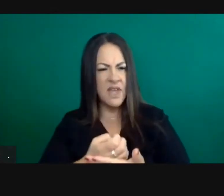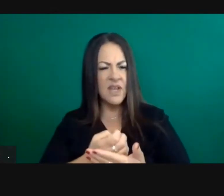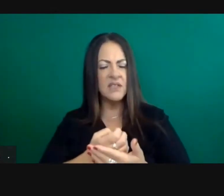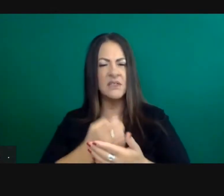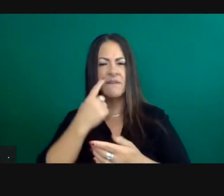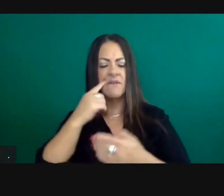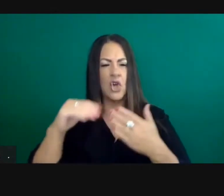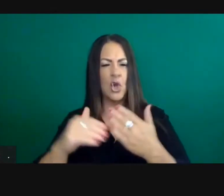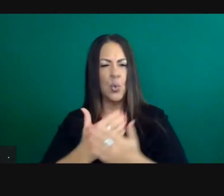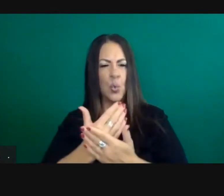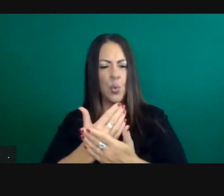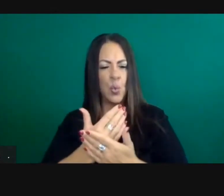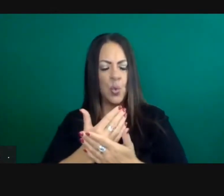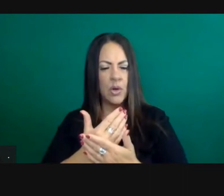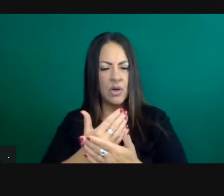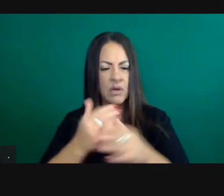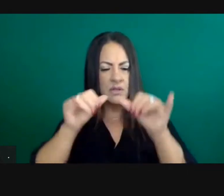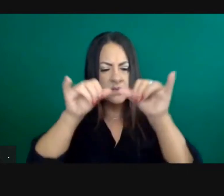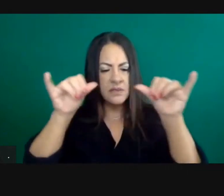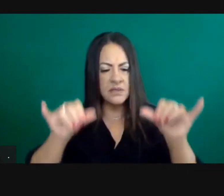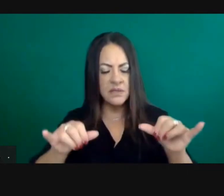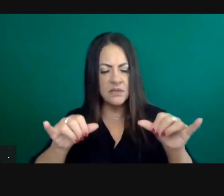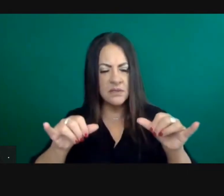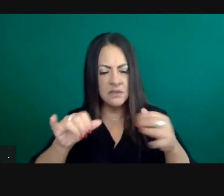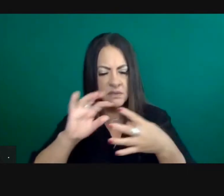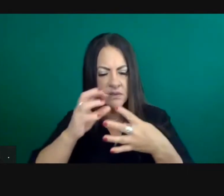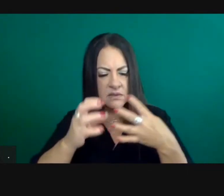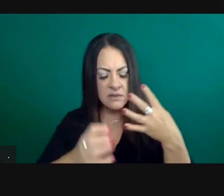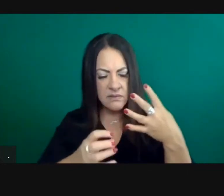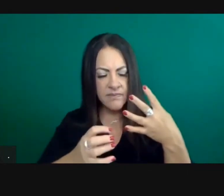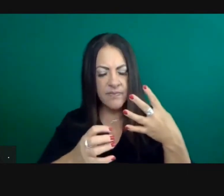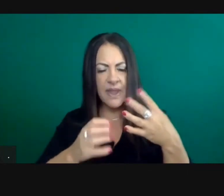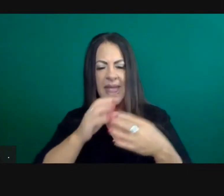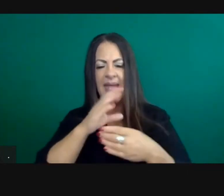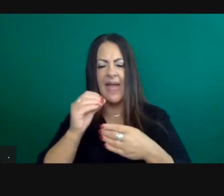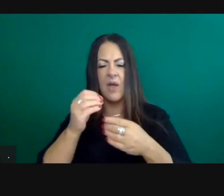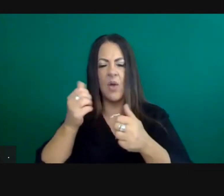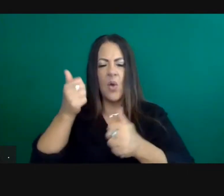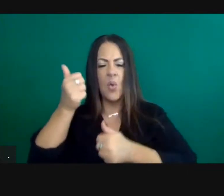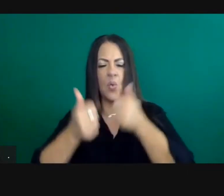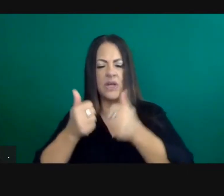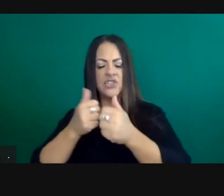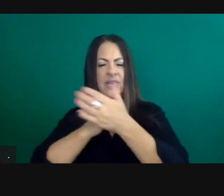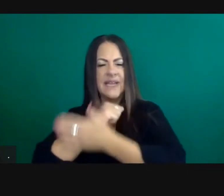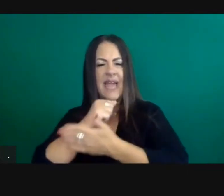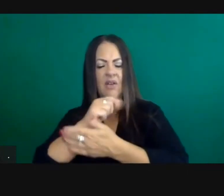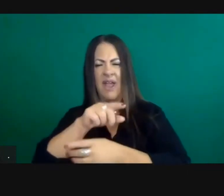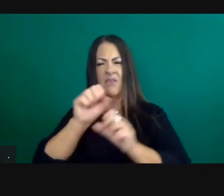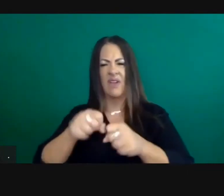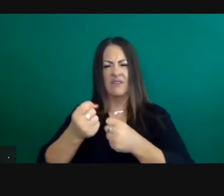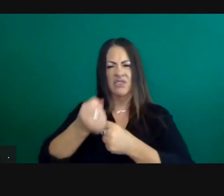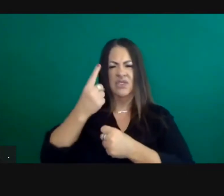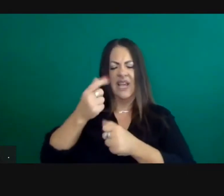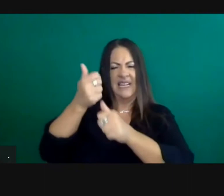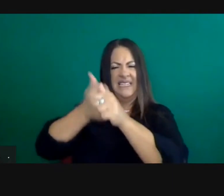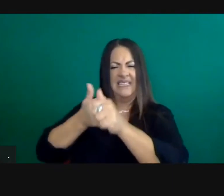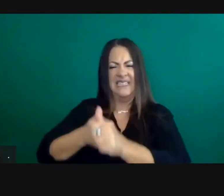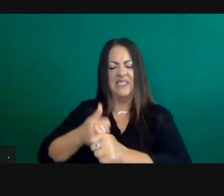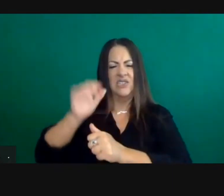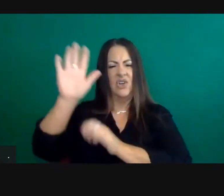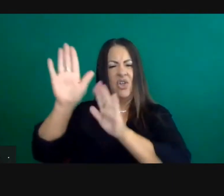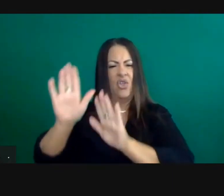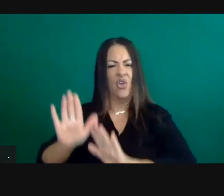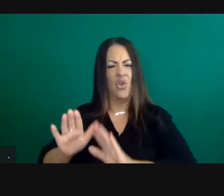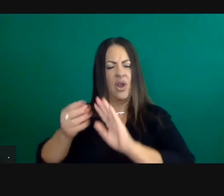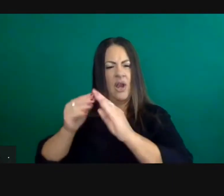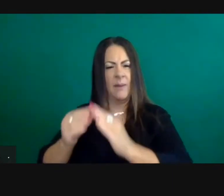is indeed working better and is understood better by counties. And you said at the time that it sort of was too soon